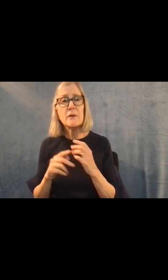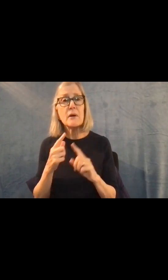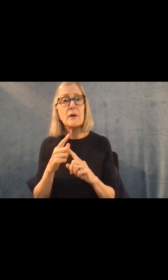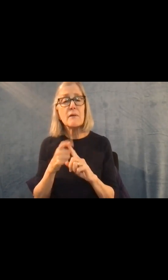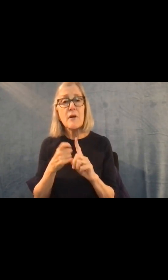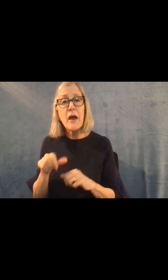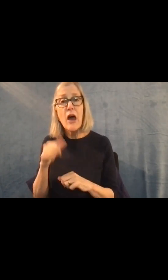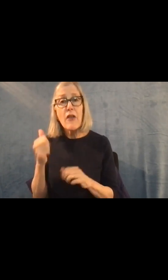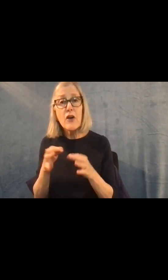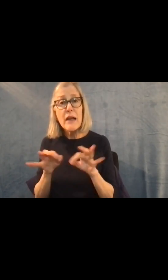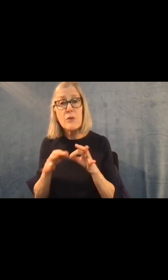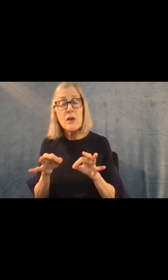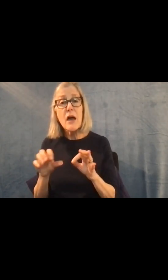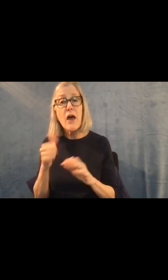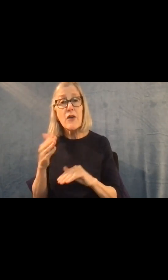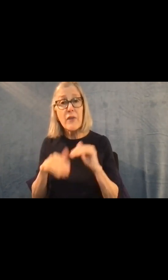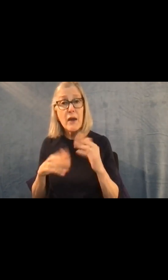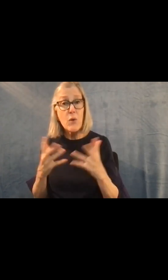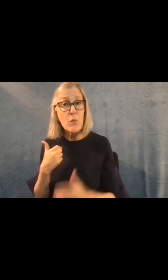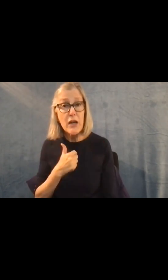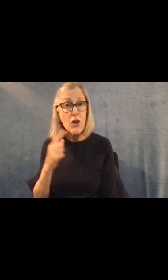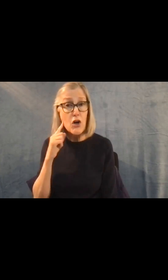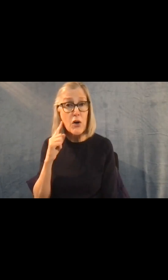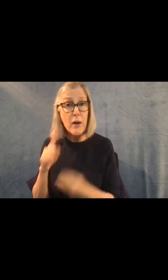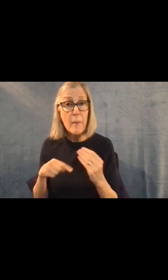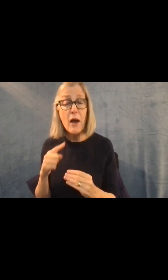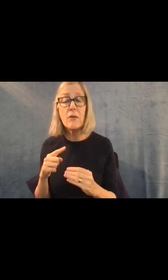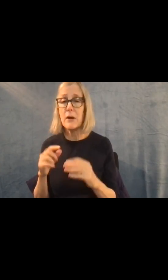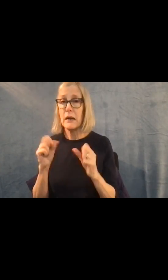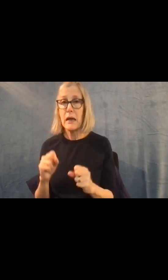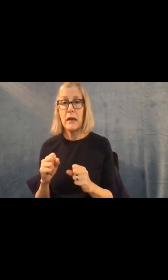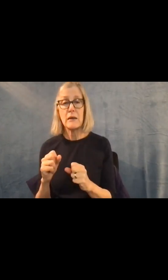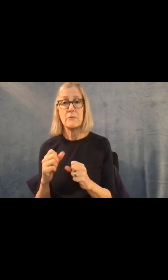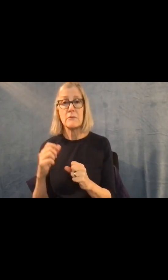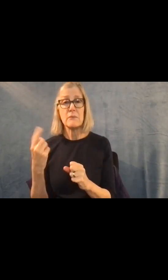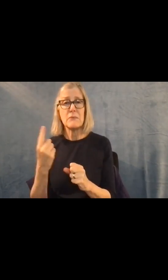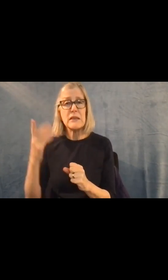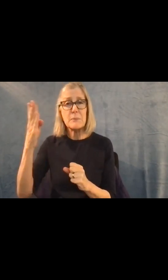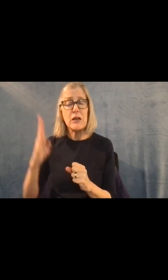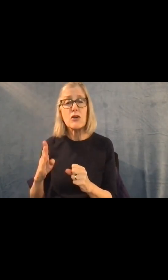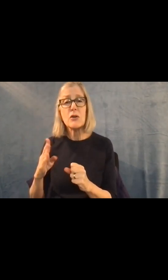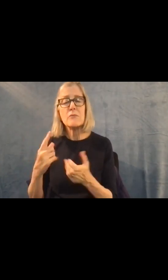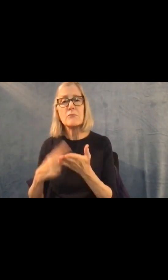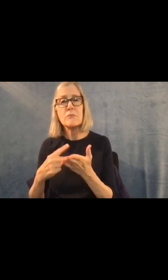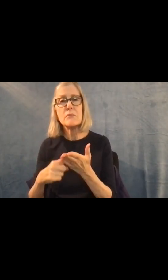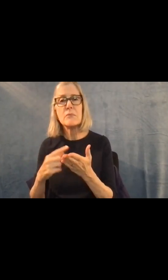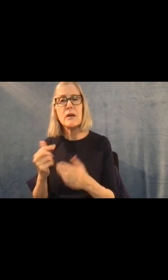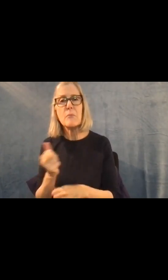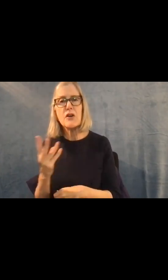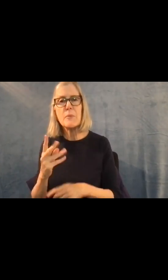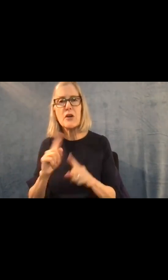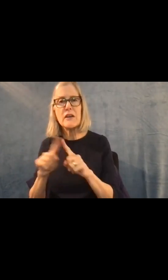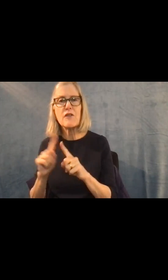besides the ones that we've heard about. Could any of the speakers address the issue of multiple languages